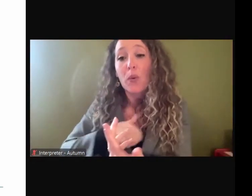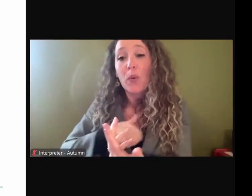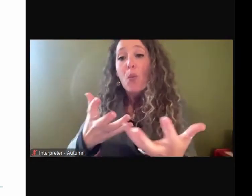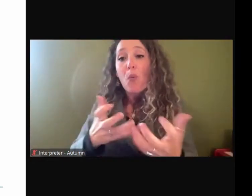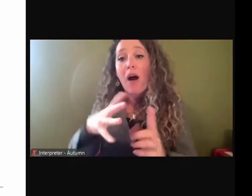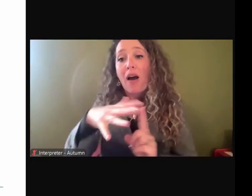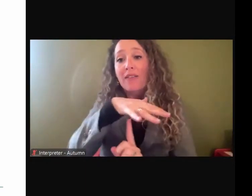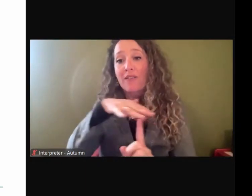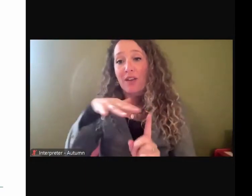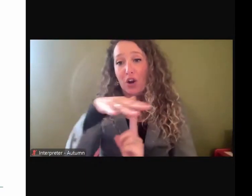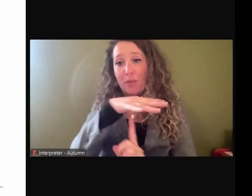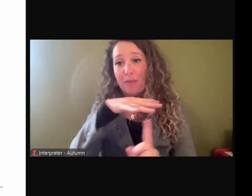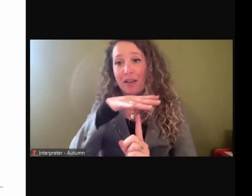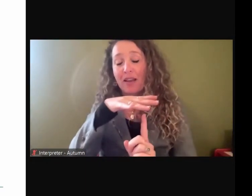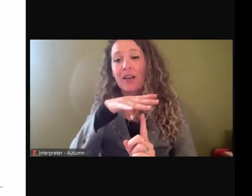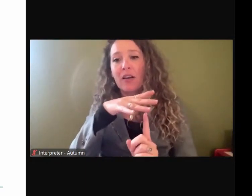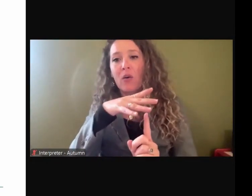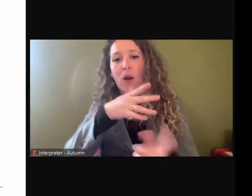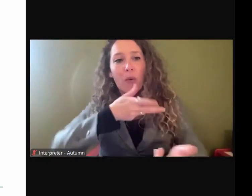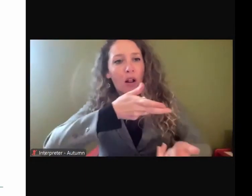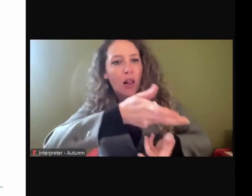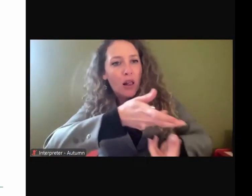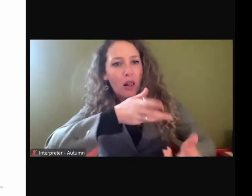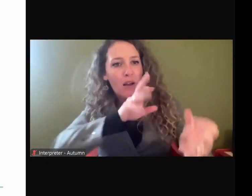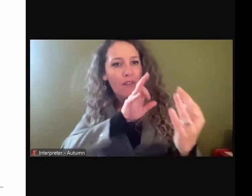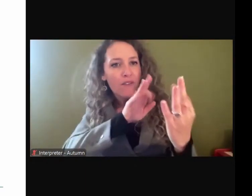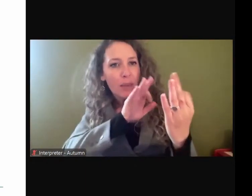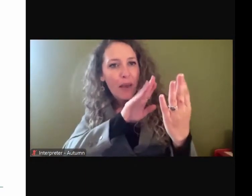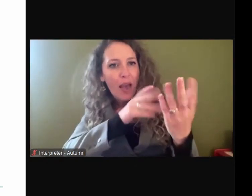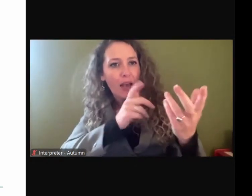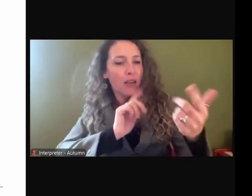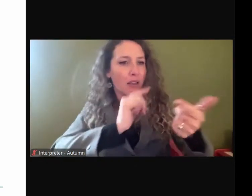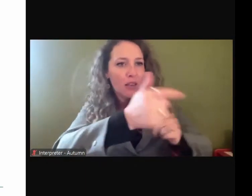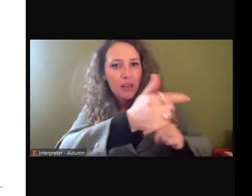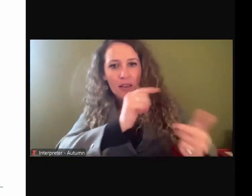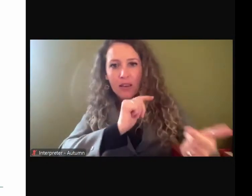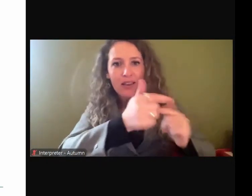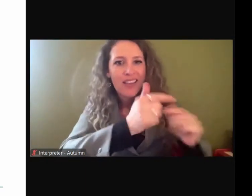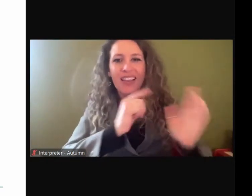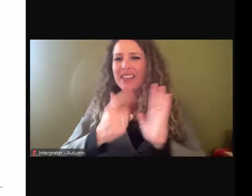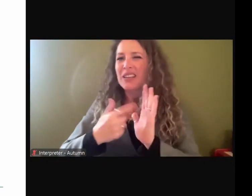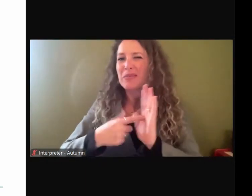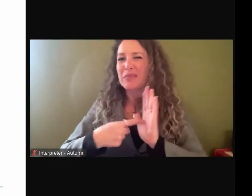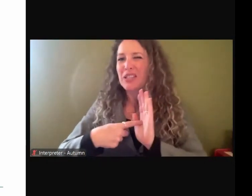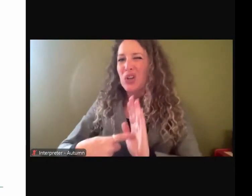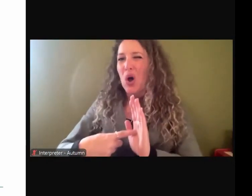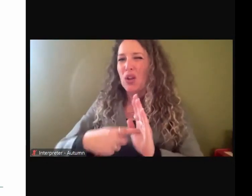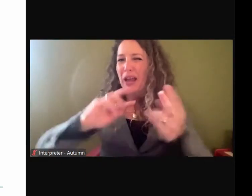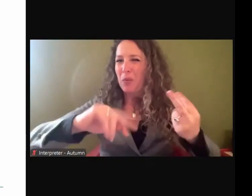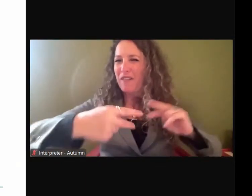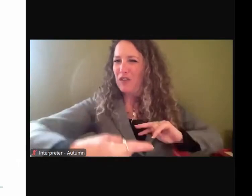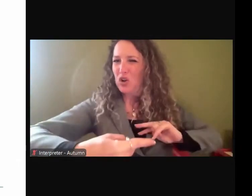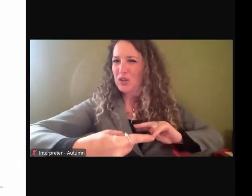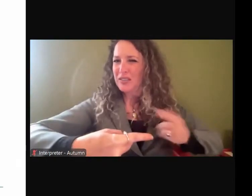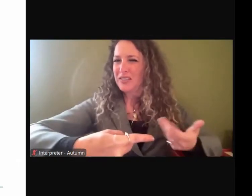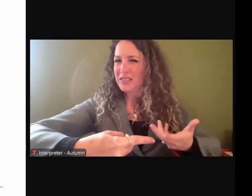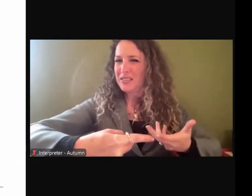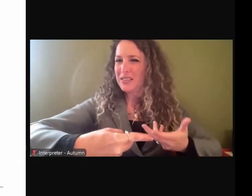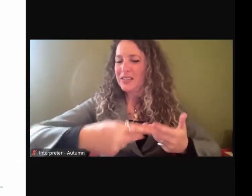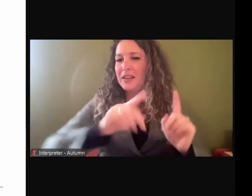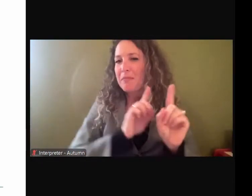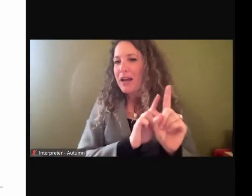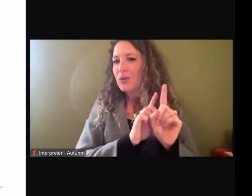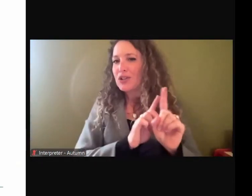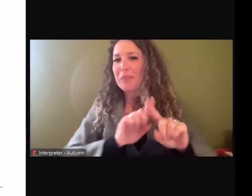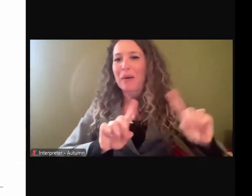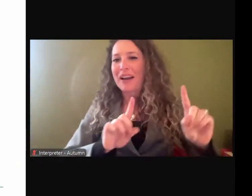there's bidirectional feedback mechanisms. Sometimes this is called reverse mentorship, but we don't even see it as there being a